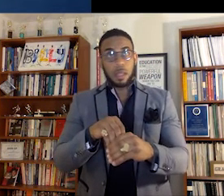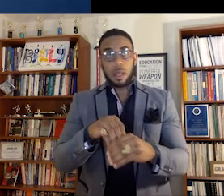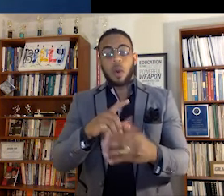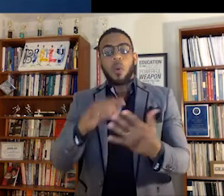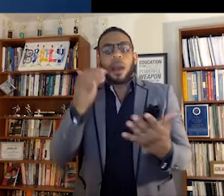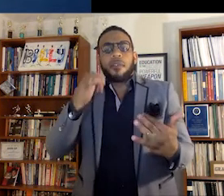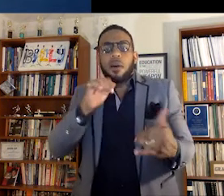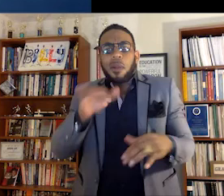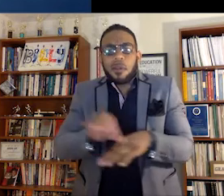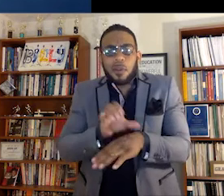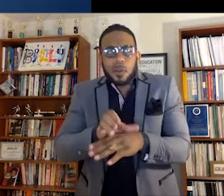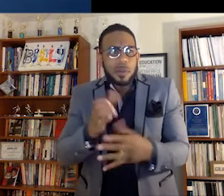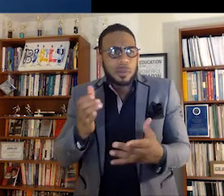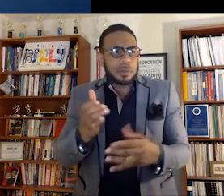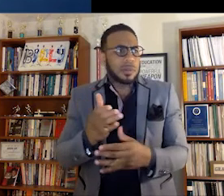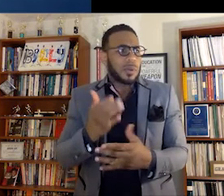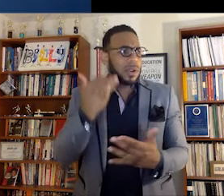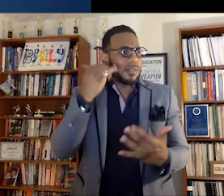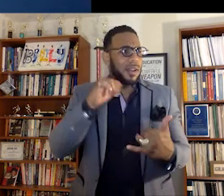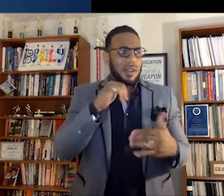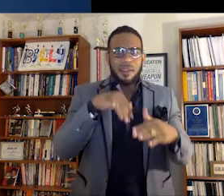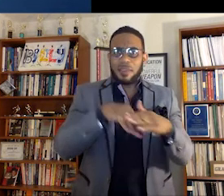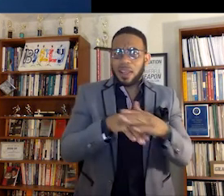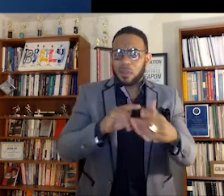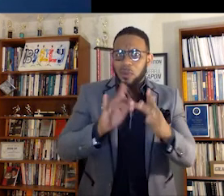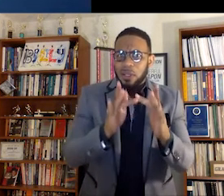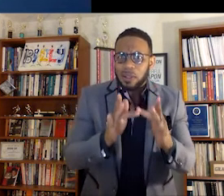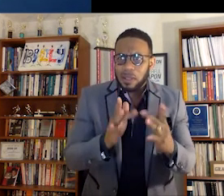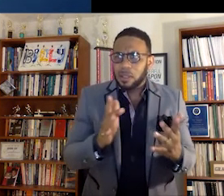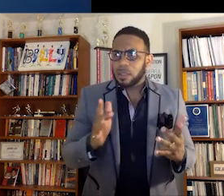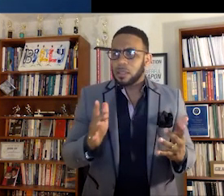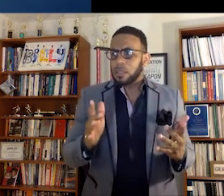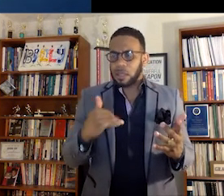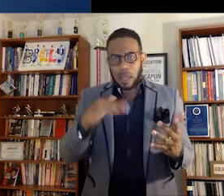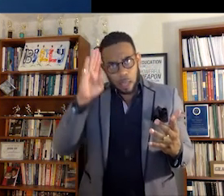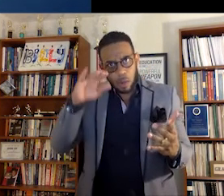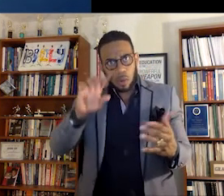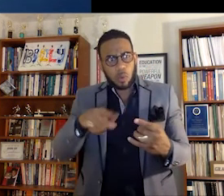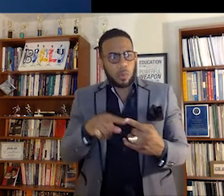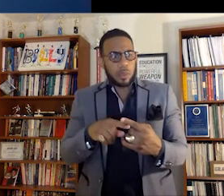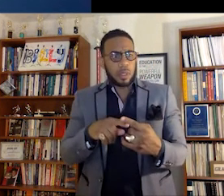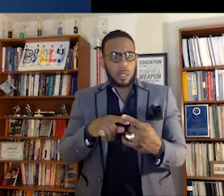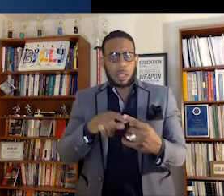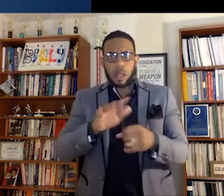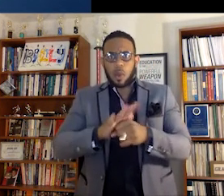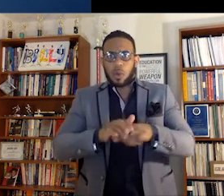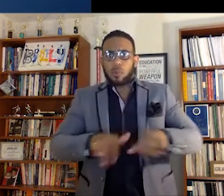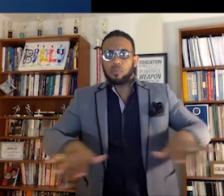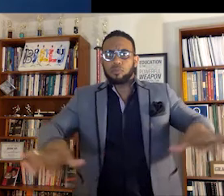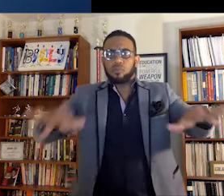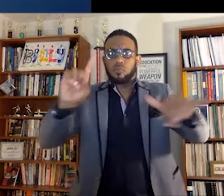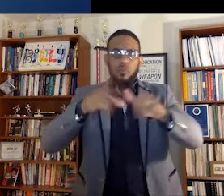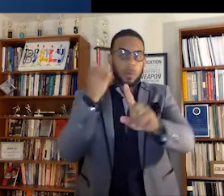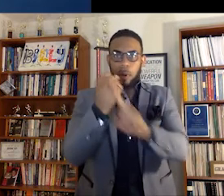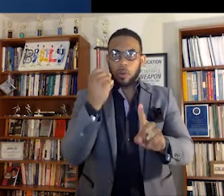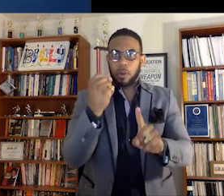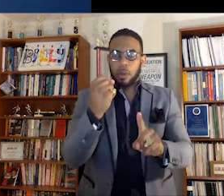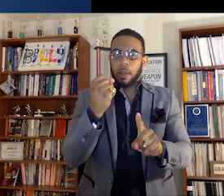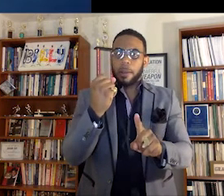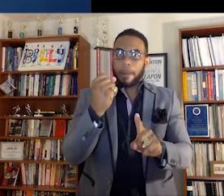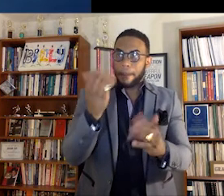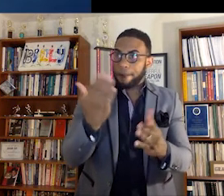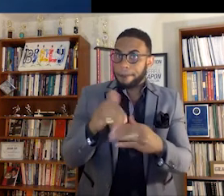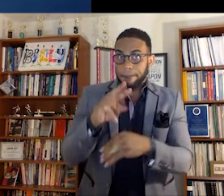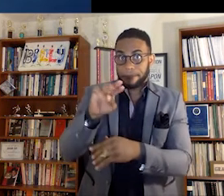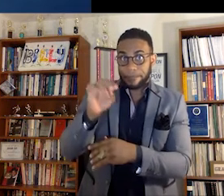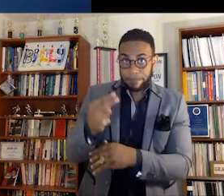if I don't have a computer, or what if I don't have access to the internet? I know when the COVID pandemic first hit here